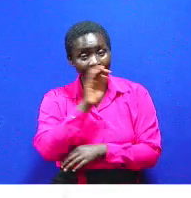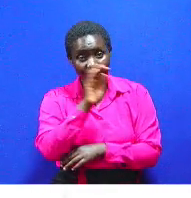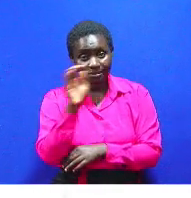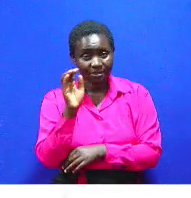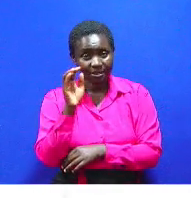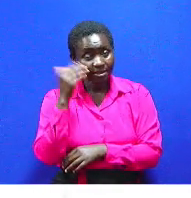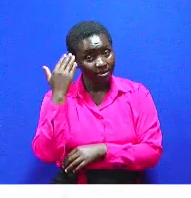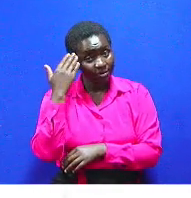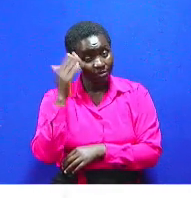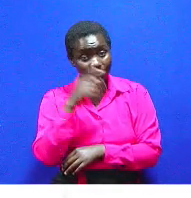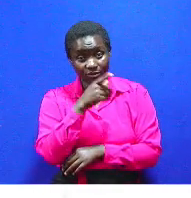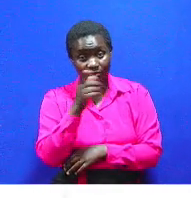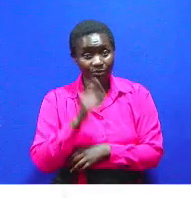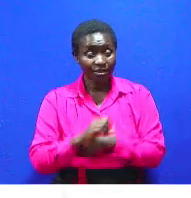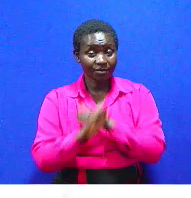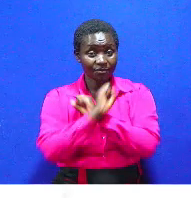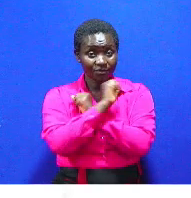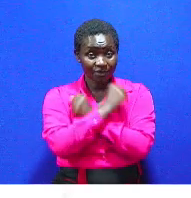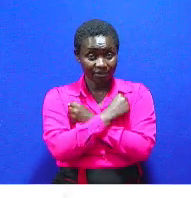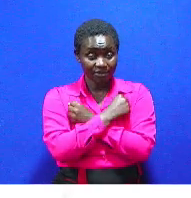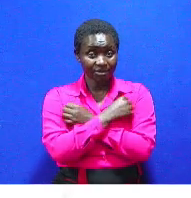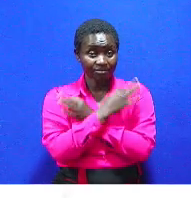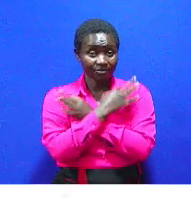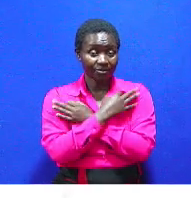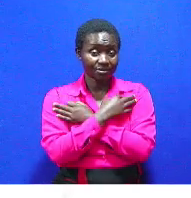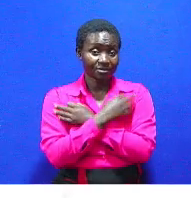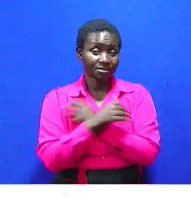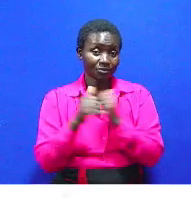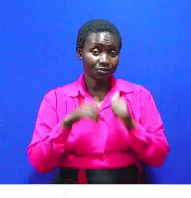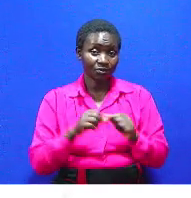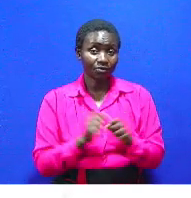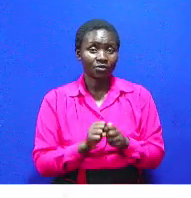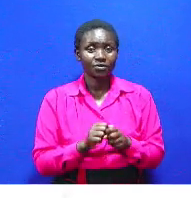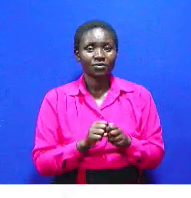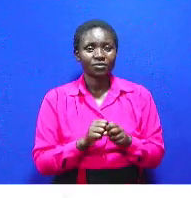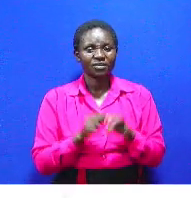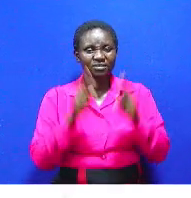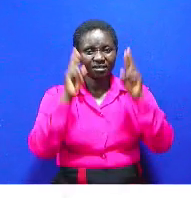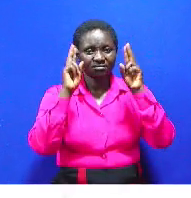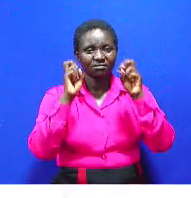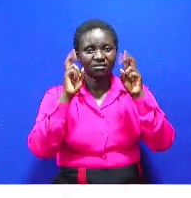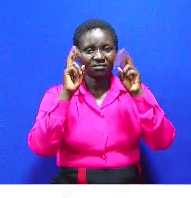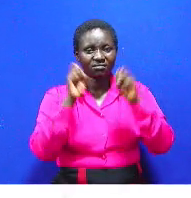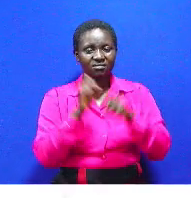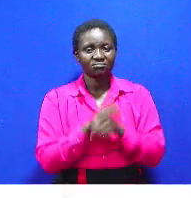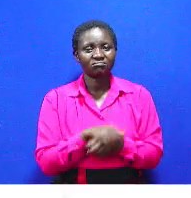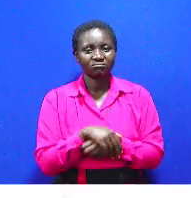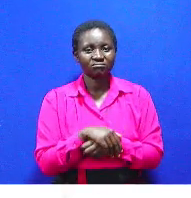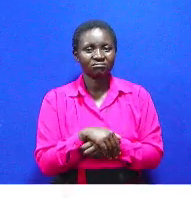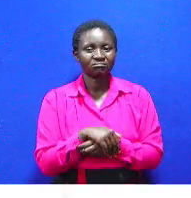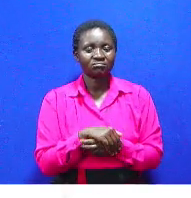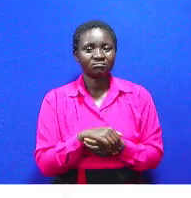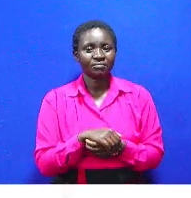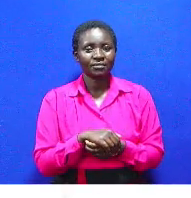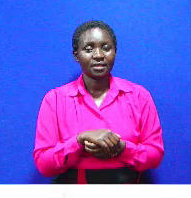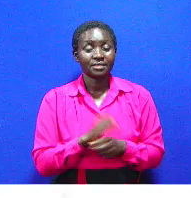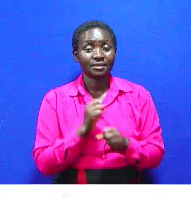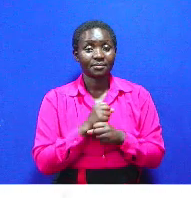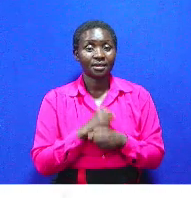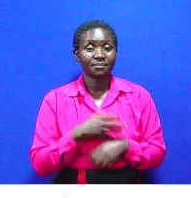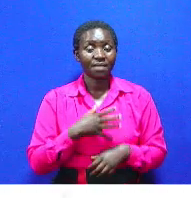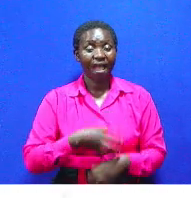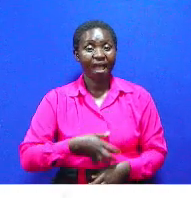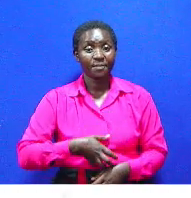and Navasan Muakavera, and Navasan Mori. Incident Nere Angetia, Margeri Gaiga, Kareto,